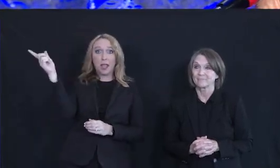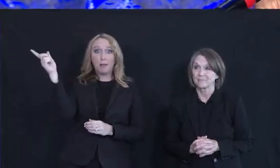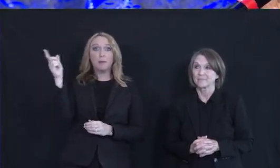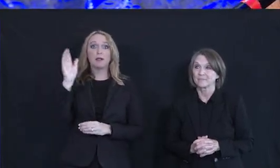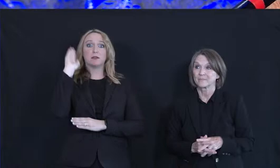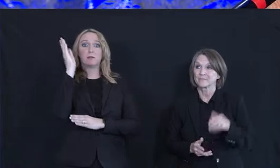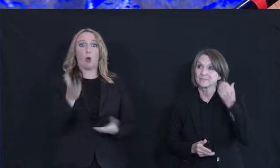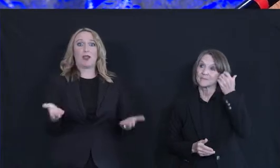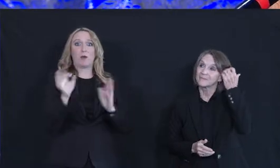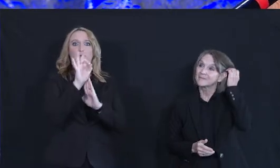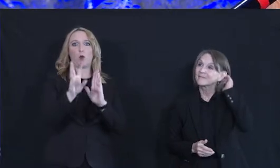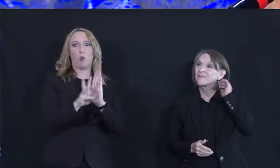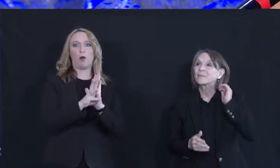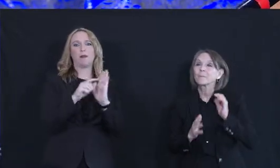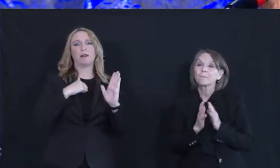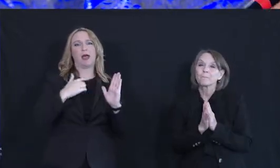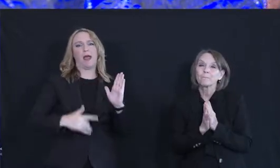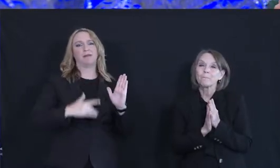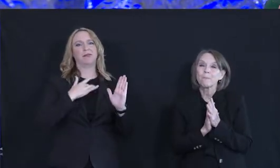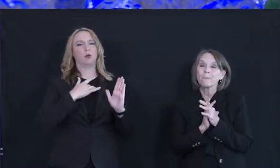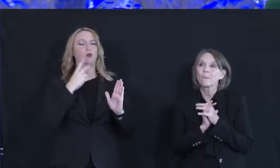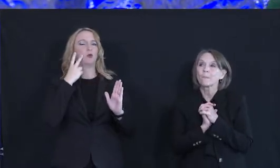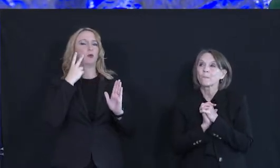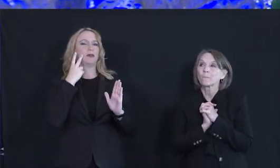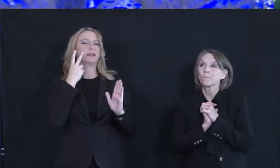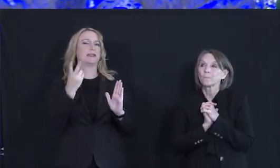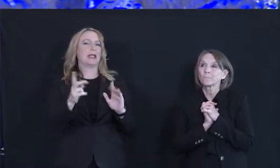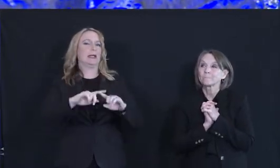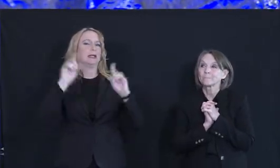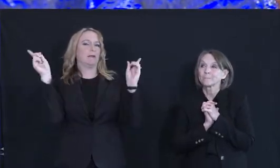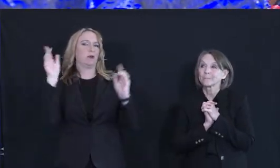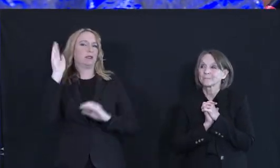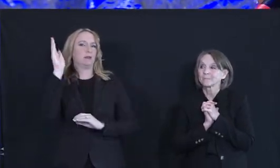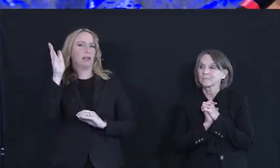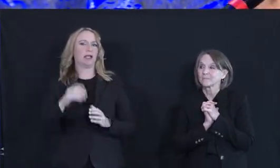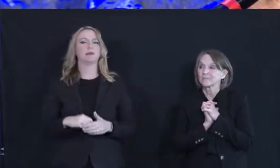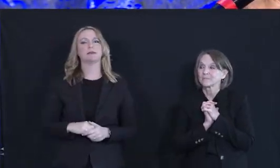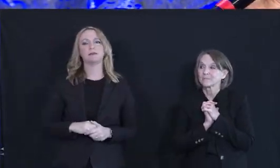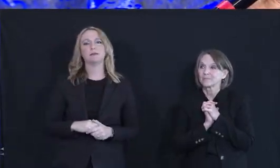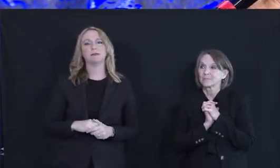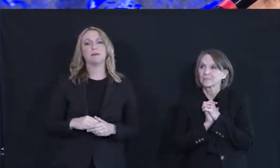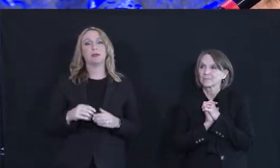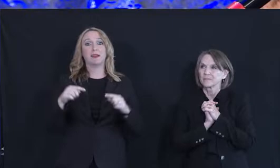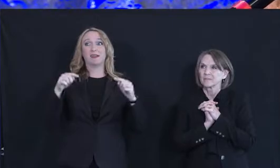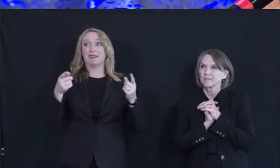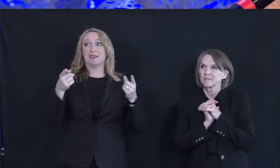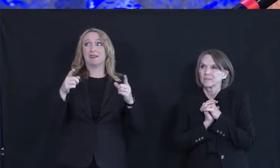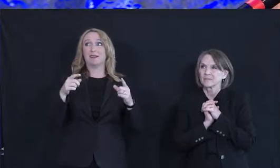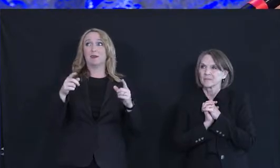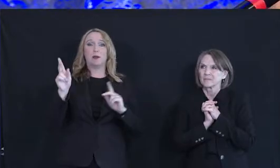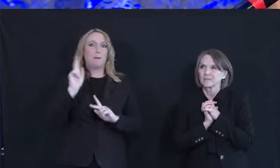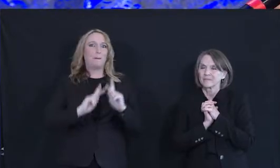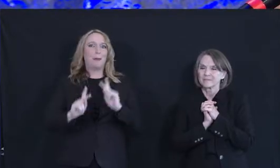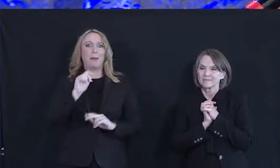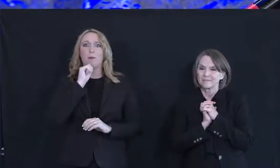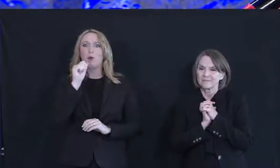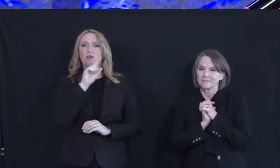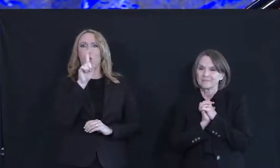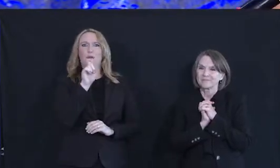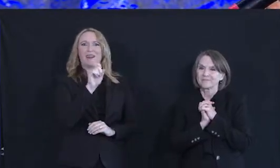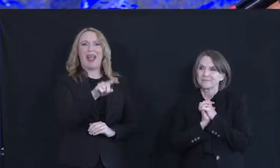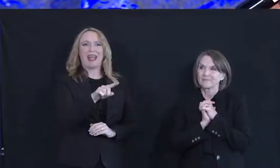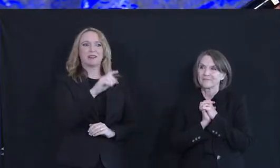I do think you're starting to see generational shift which is absolutely natural business does the same thing people don't ask so much about the age of a